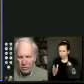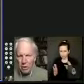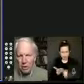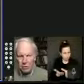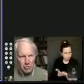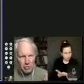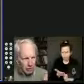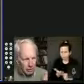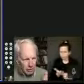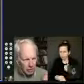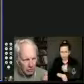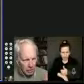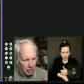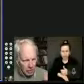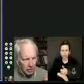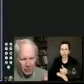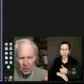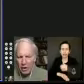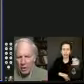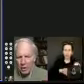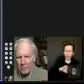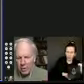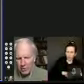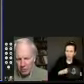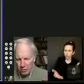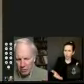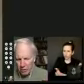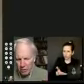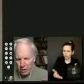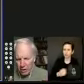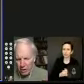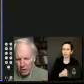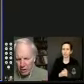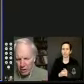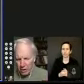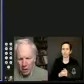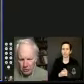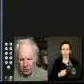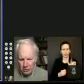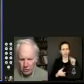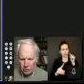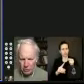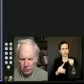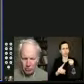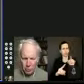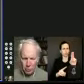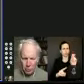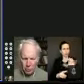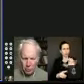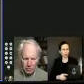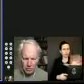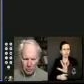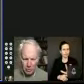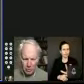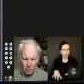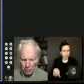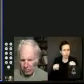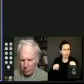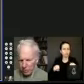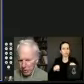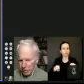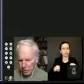services. So this is an initiative on the federal level. I'm writing to encourage you to support the Senate